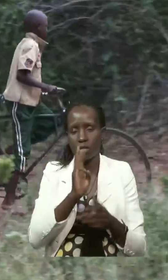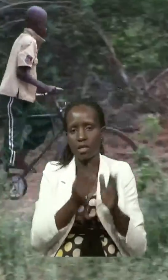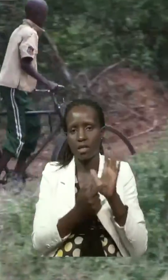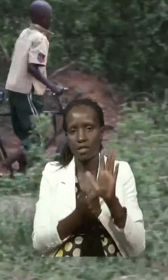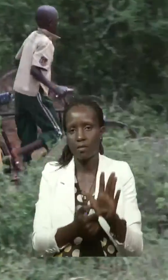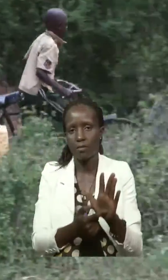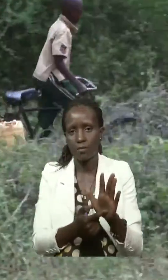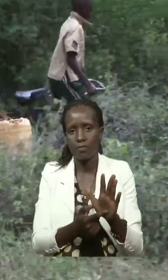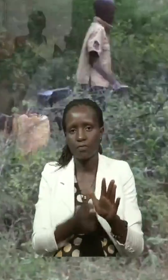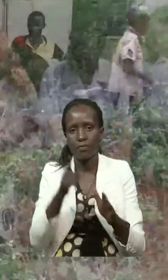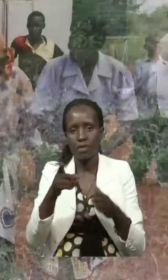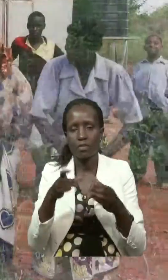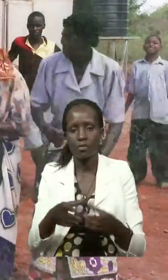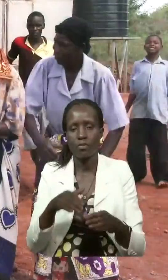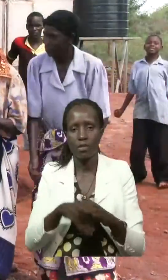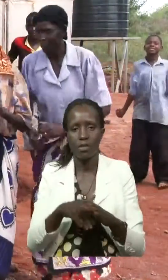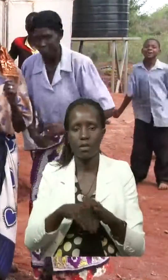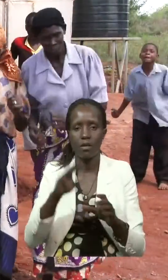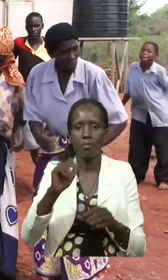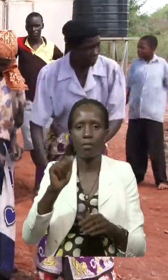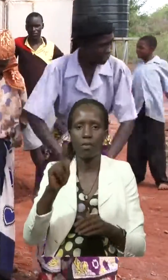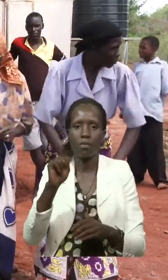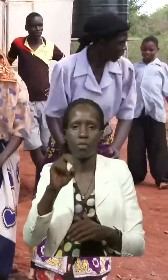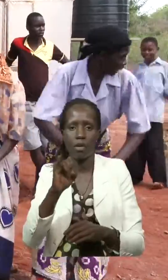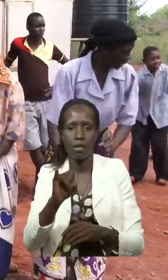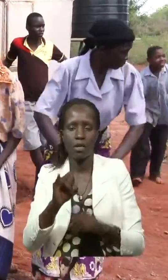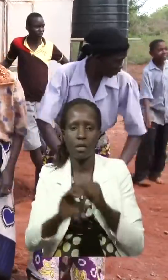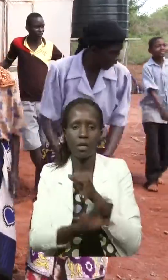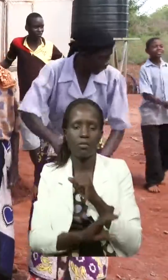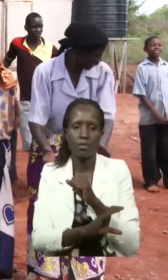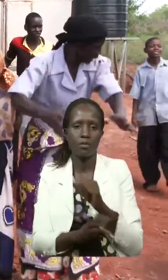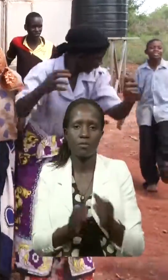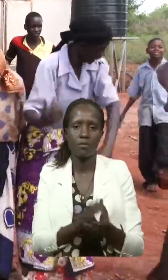An example are these groups in Makueni County.